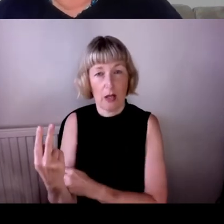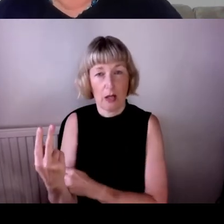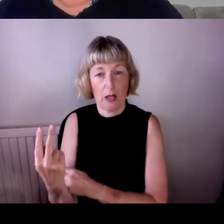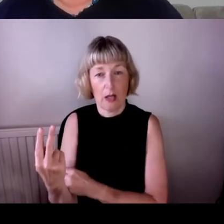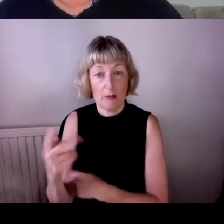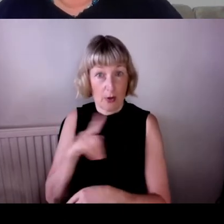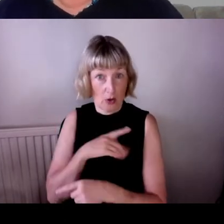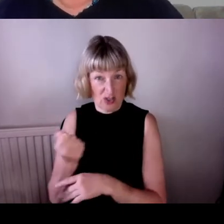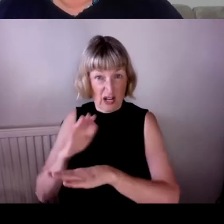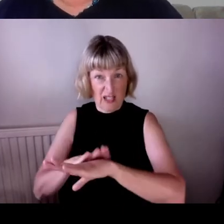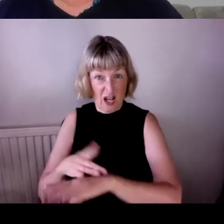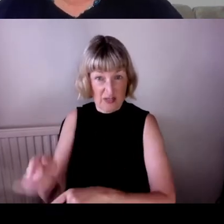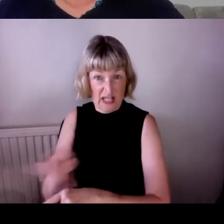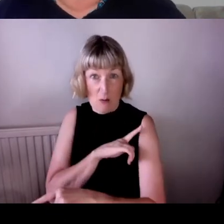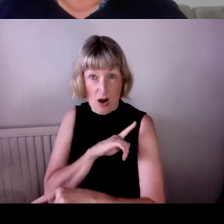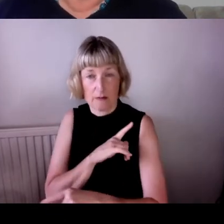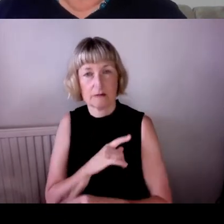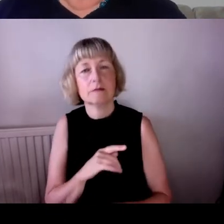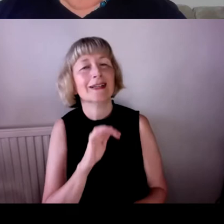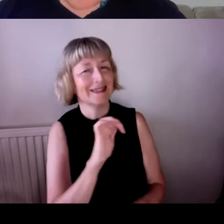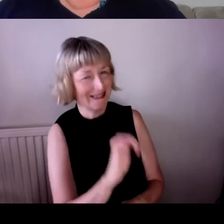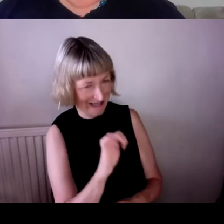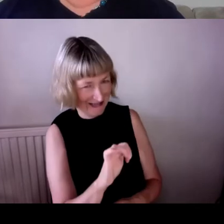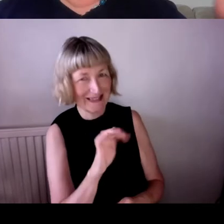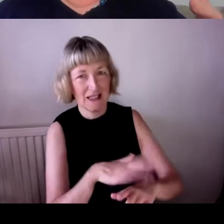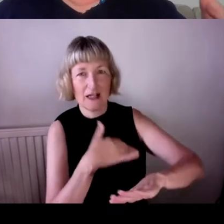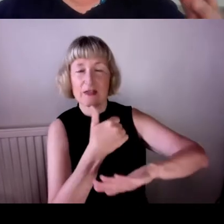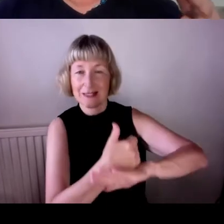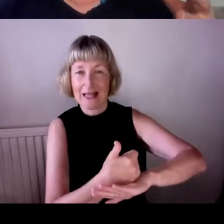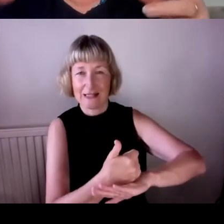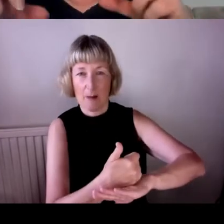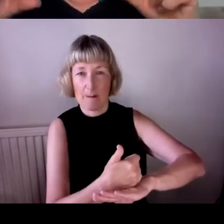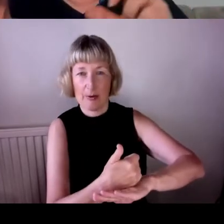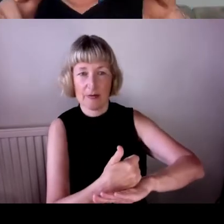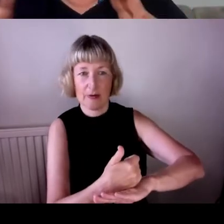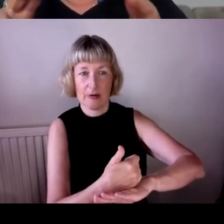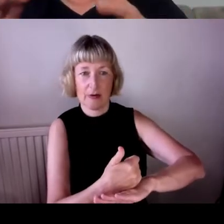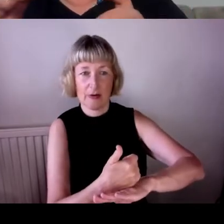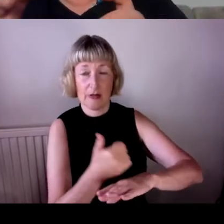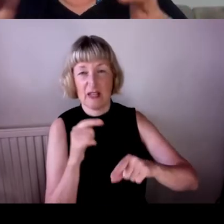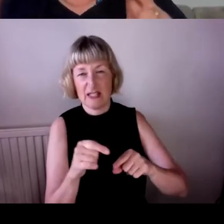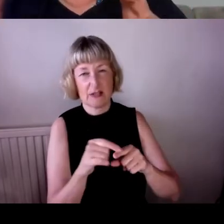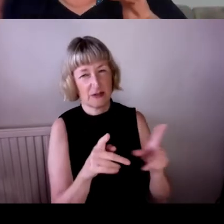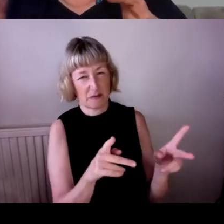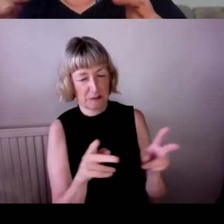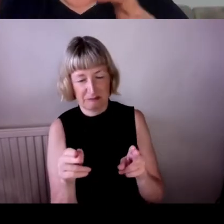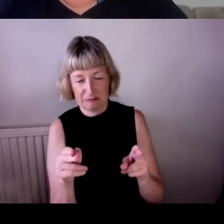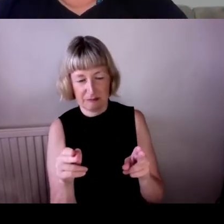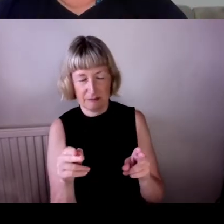time. Yes, that's right. In that case, it was a setup. Because, you know, this is just a little snippet. It was, I think it was at the